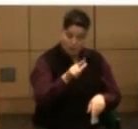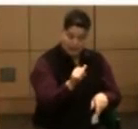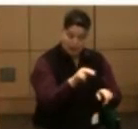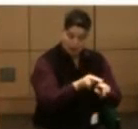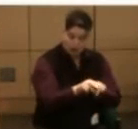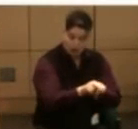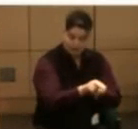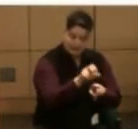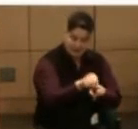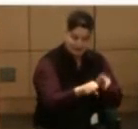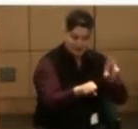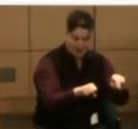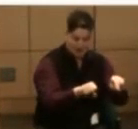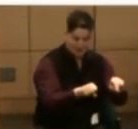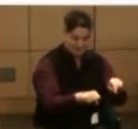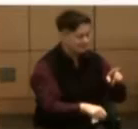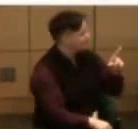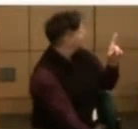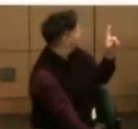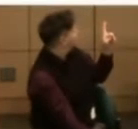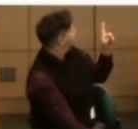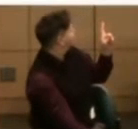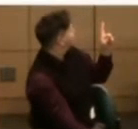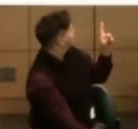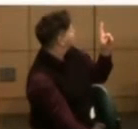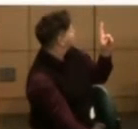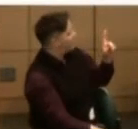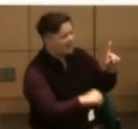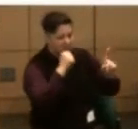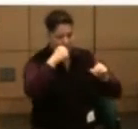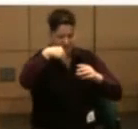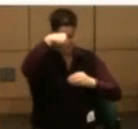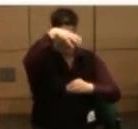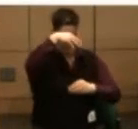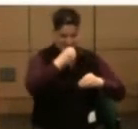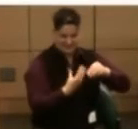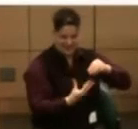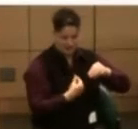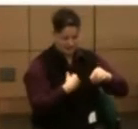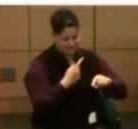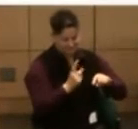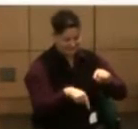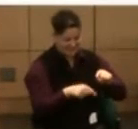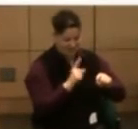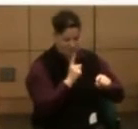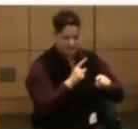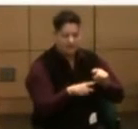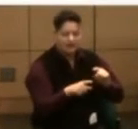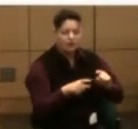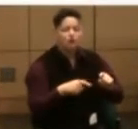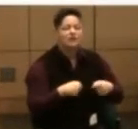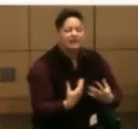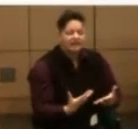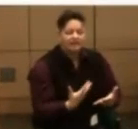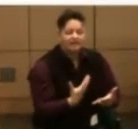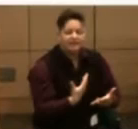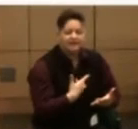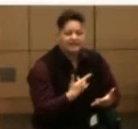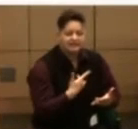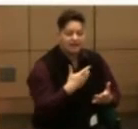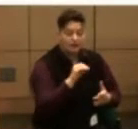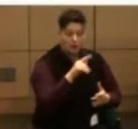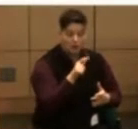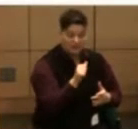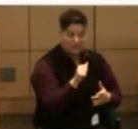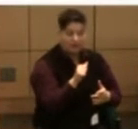And unfortunately, I don't have the scans to go up and down because it's hard to replicate. But you get the sense that the cochlear nerve comes in